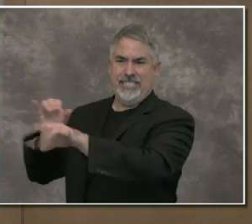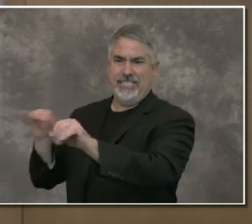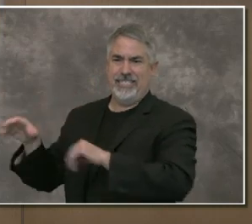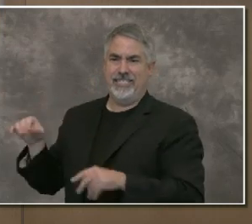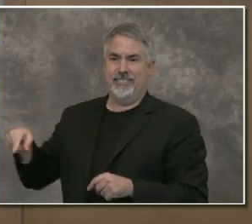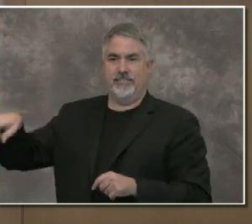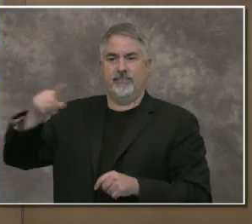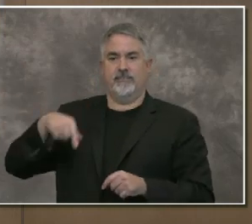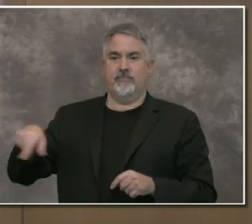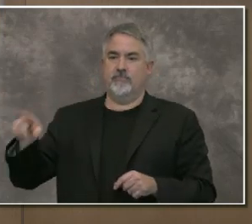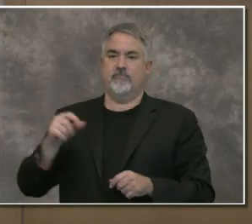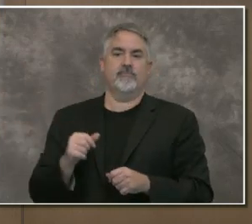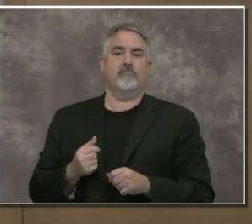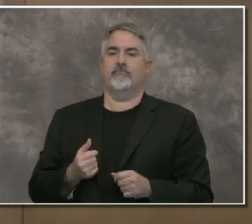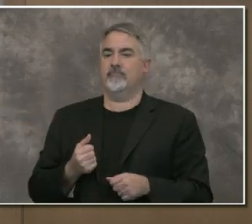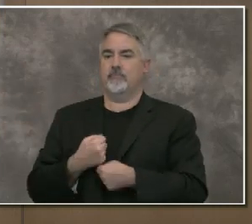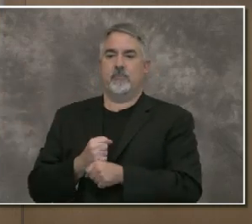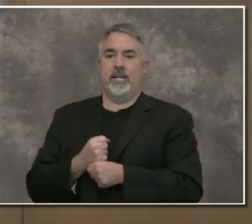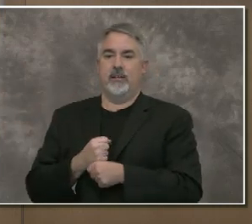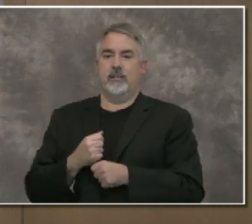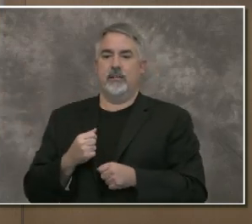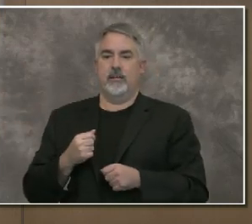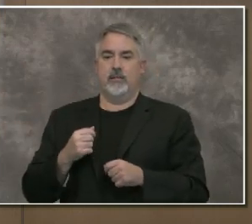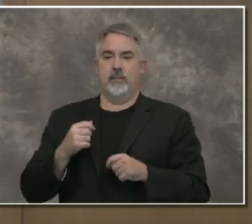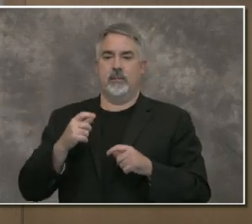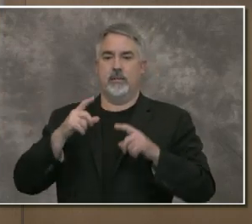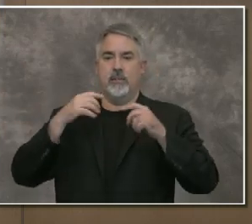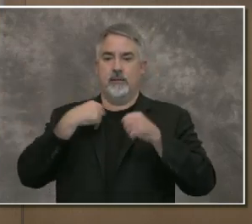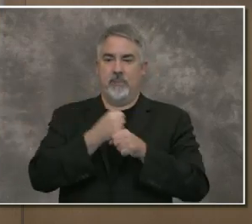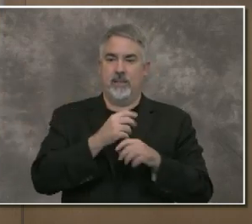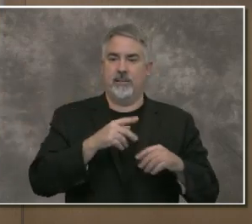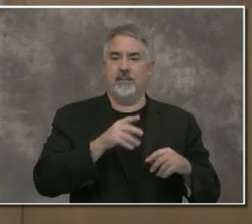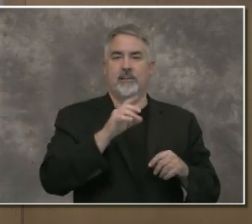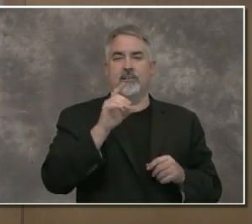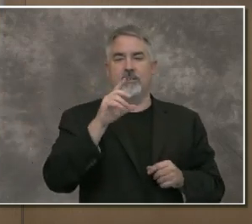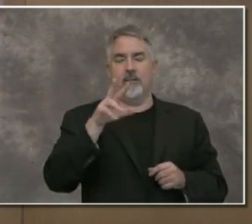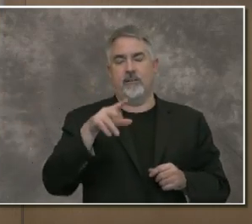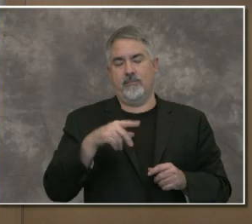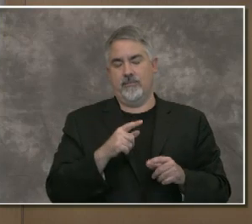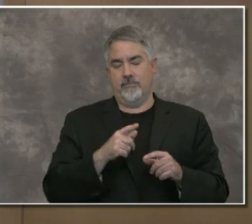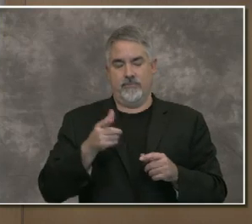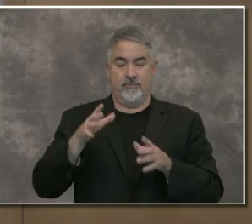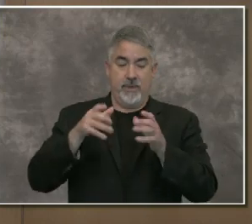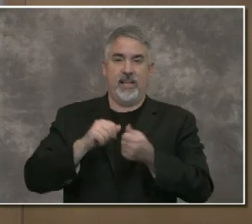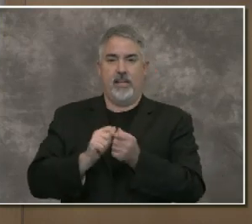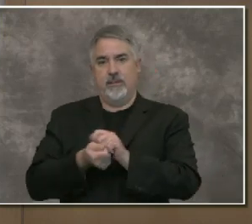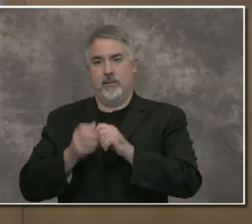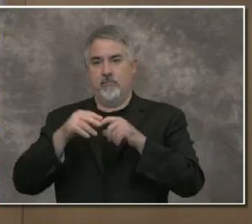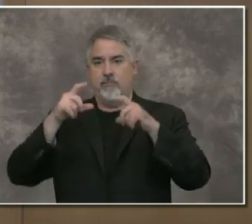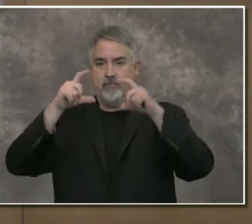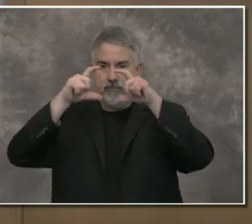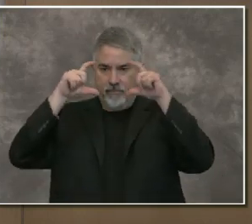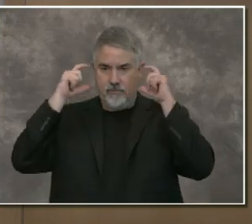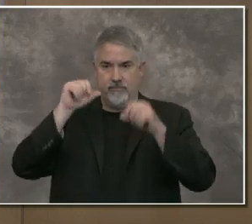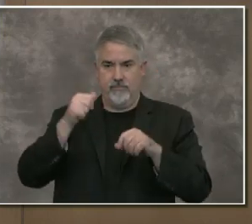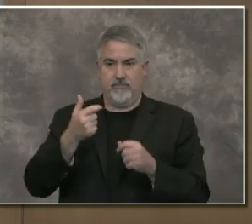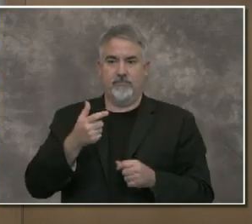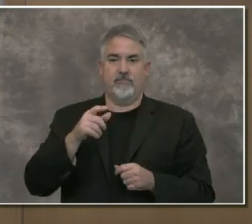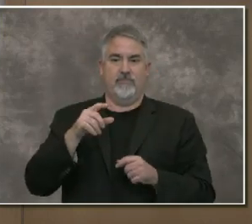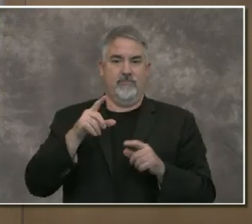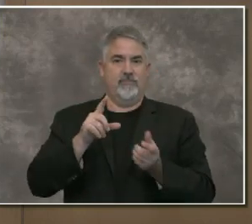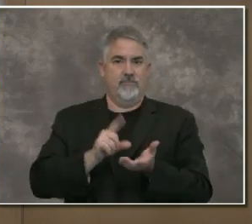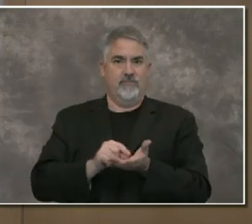gear for healthcare workers. Blenders is donating 10,000 safety goggles across San Diego and Los